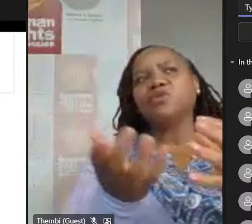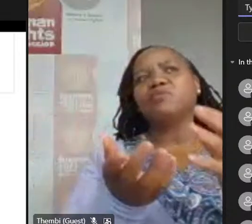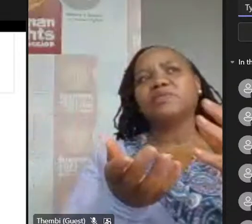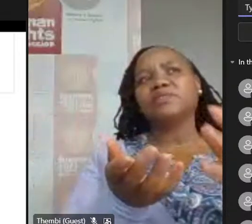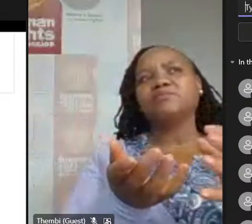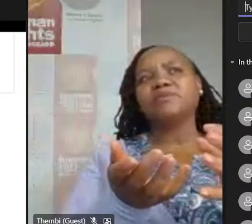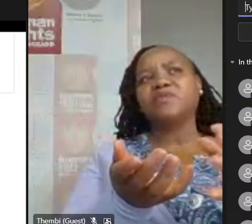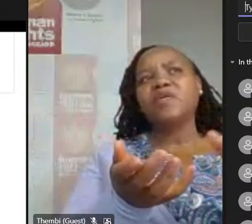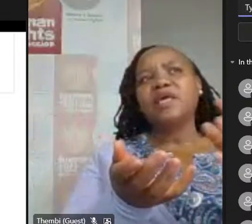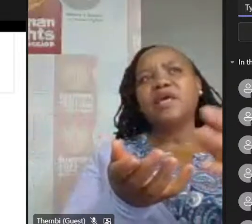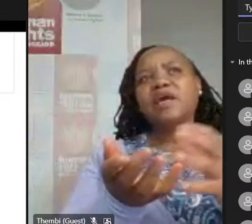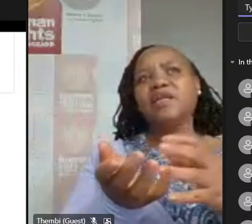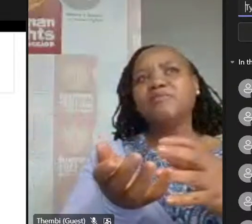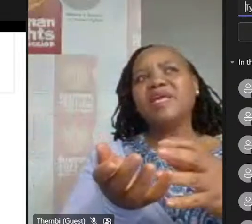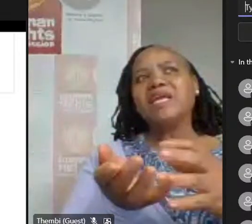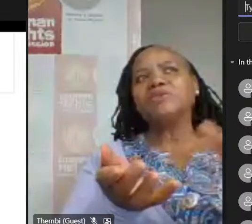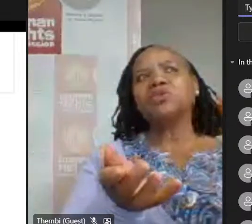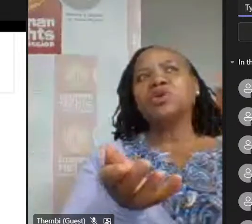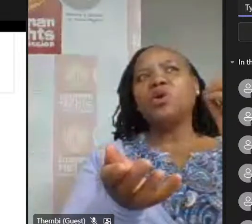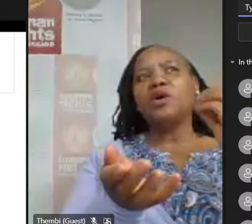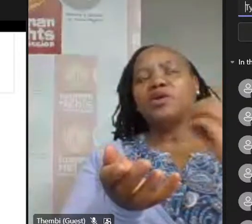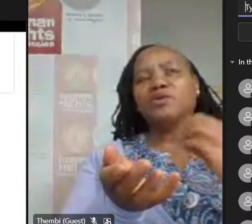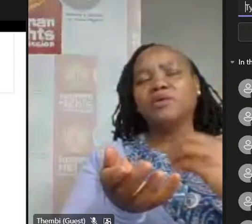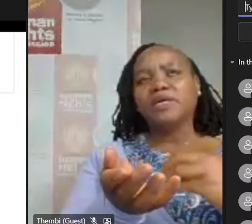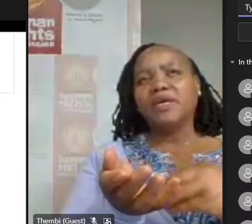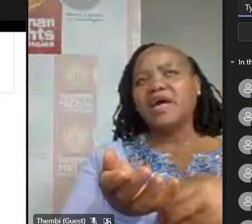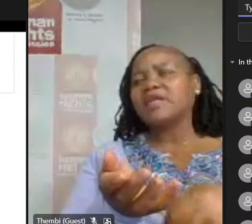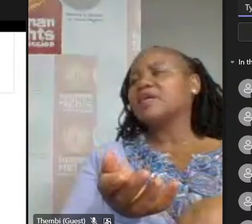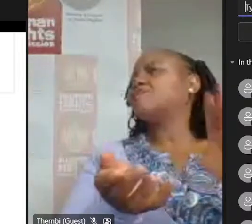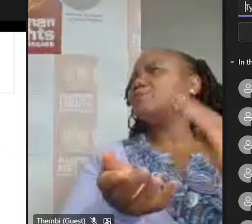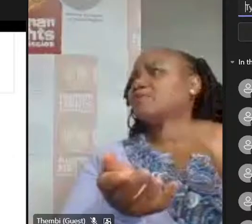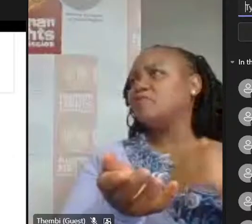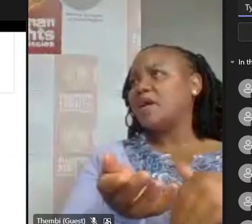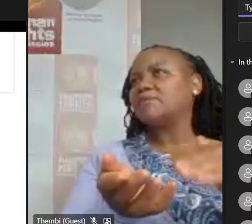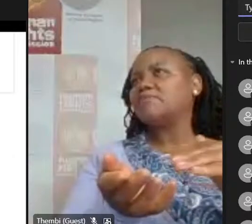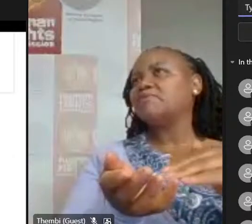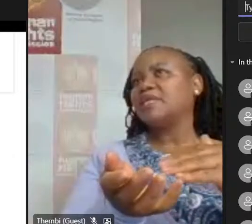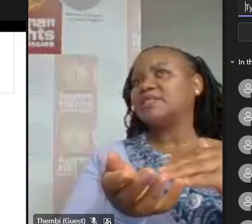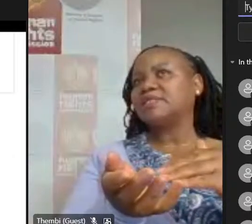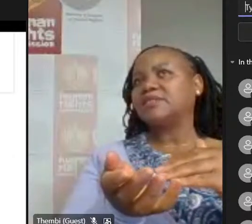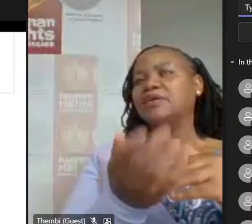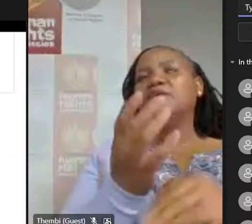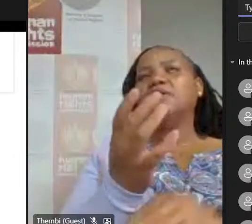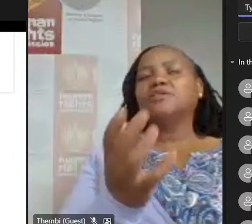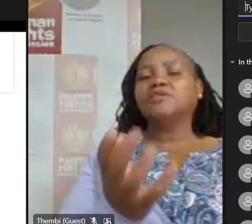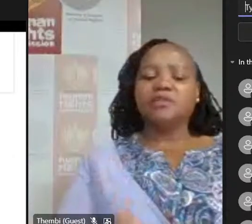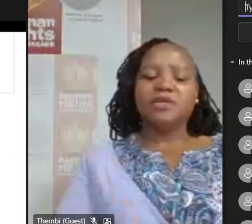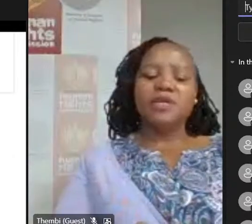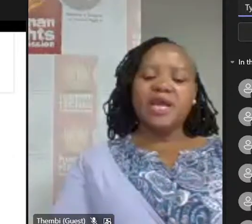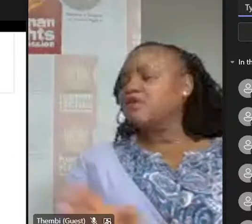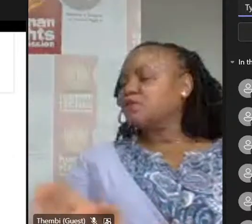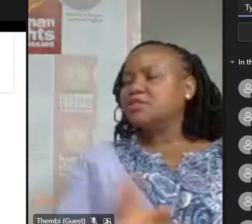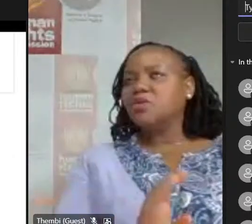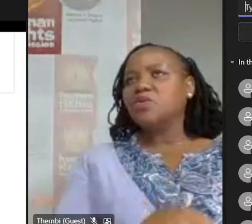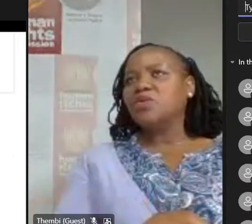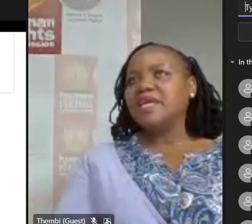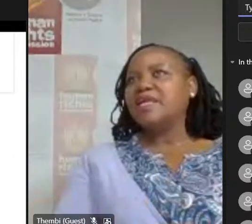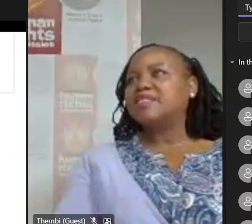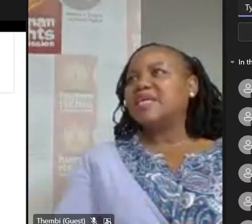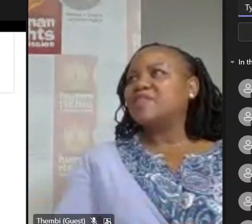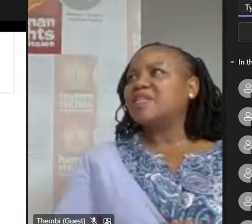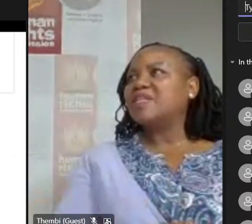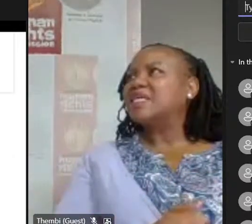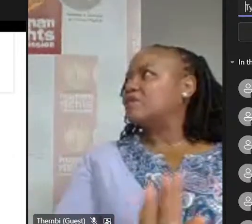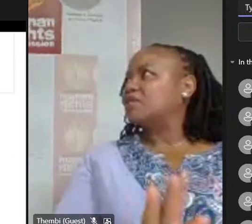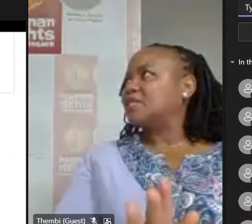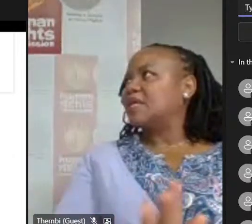of being so prescriptive and then making it so uncomfortable for other people, etc. So around the coloniality,